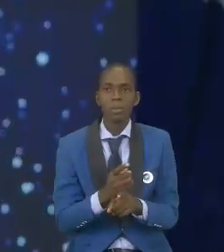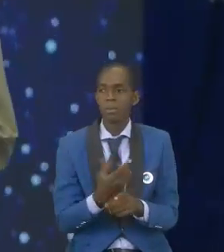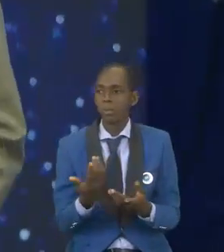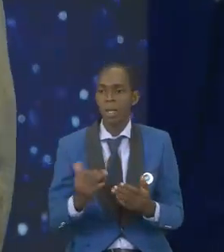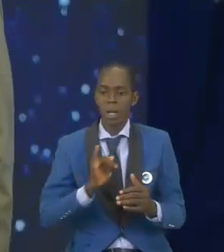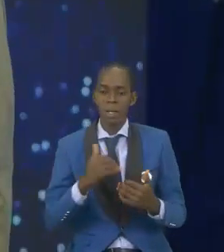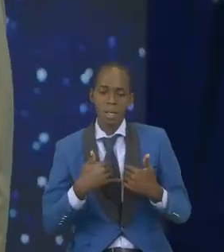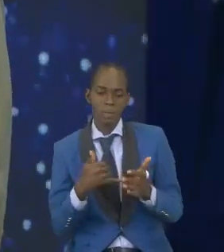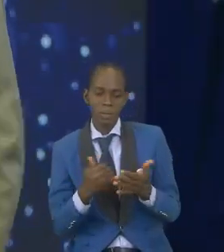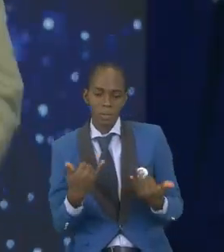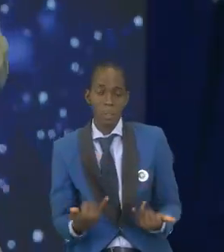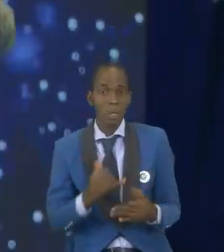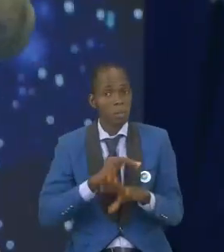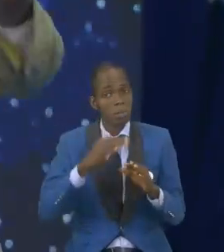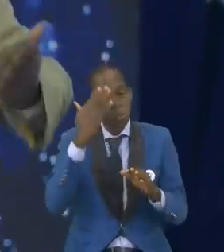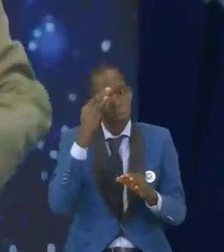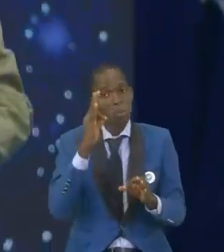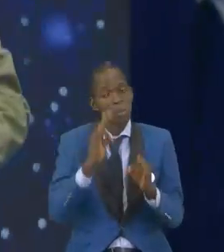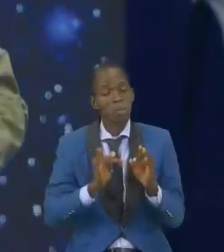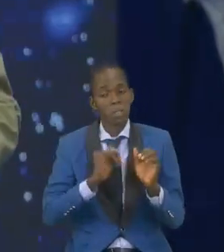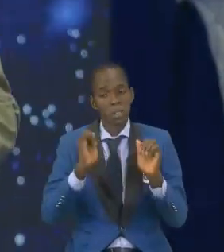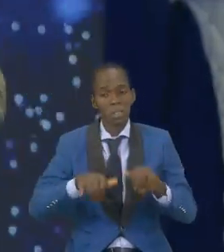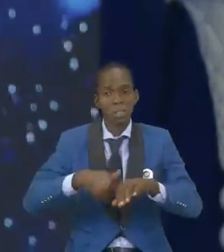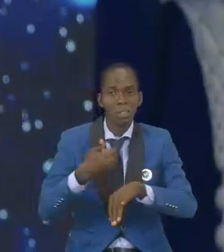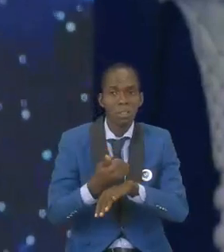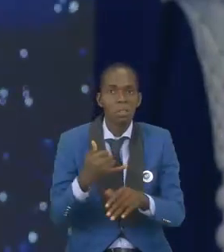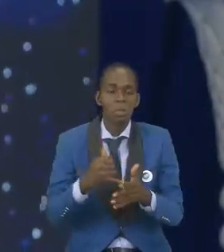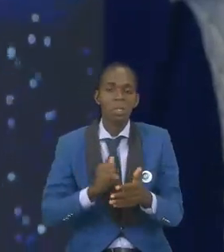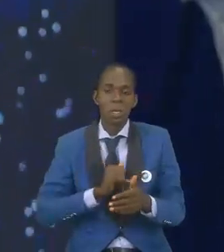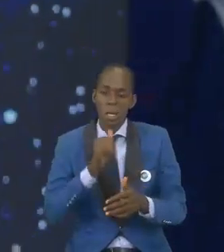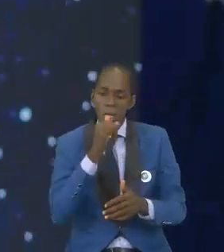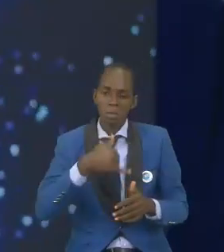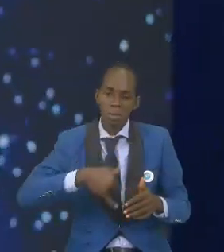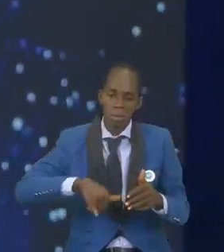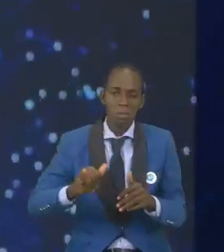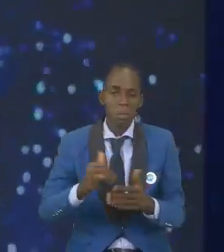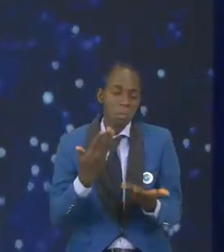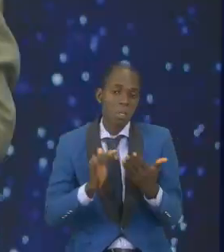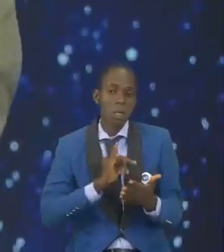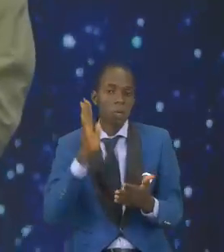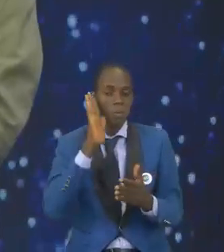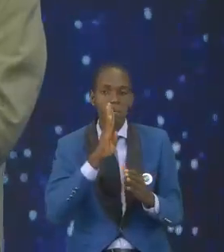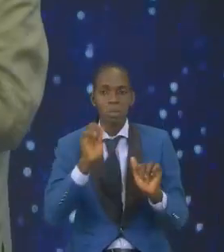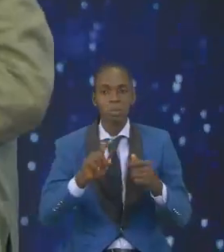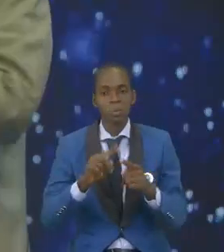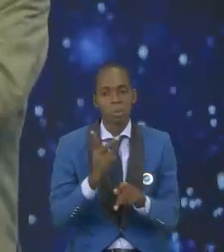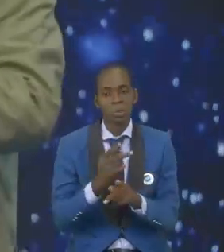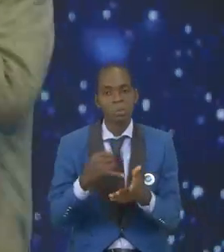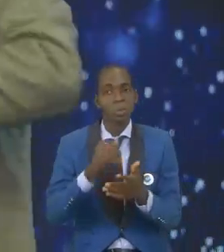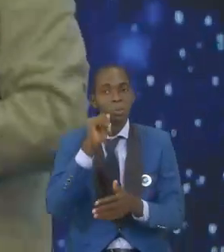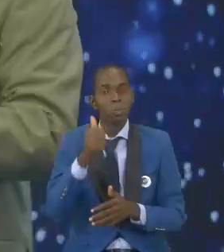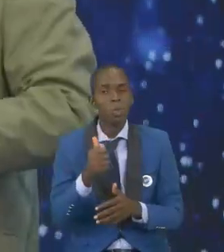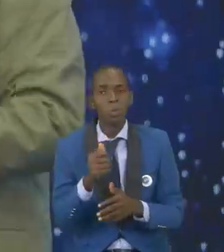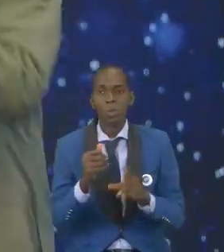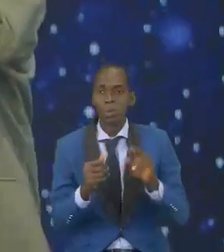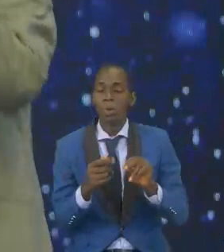still maintain it tomorrow. The reason why you come, we're not praying for the same thing. You know, let us pray, and then we'll begin